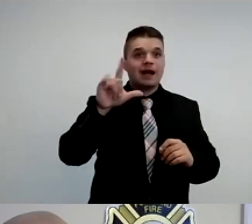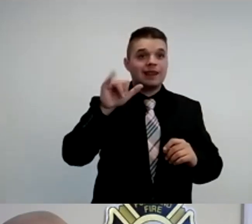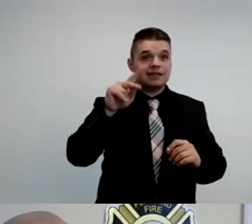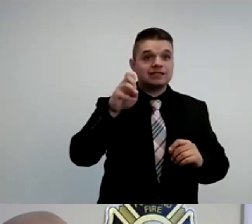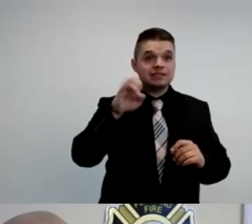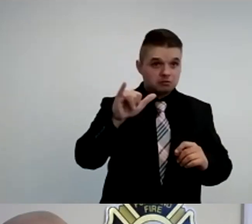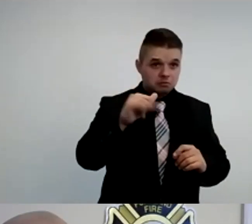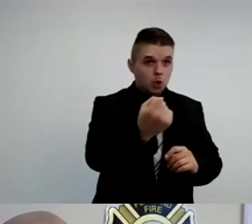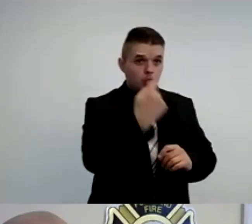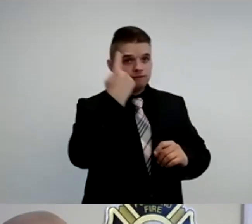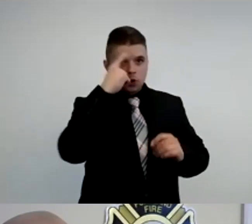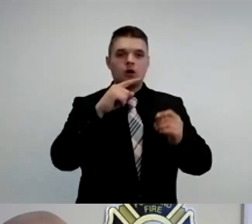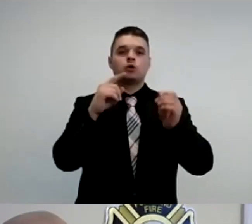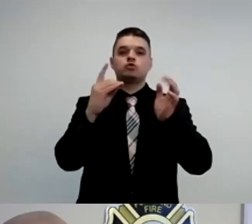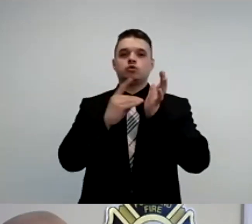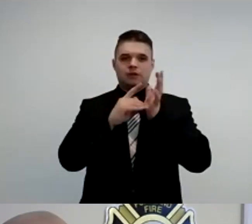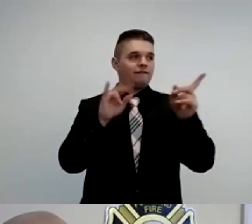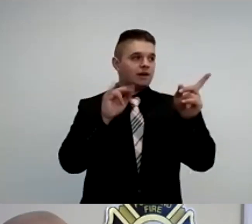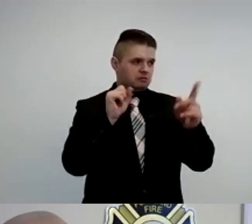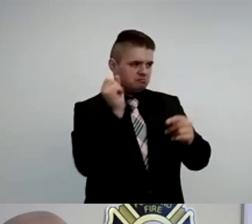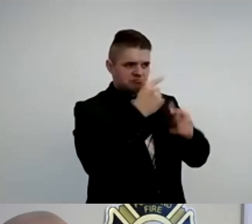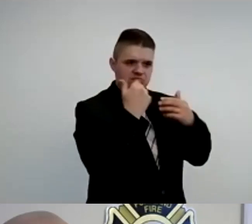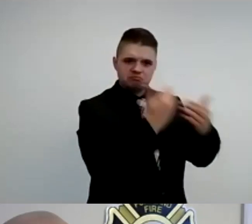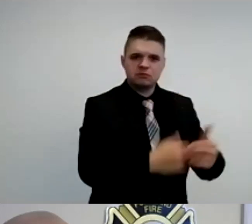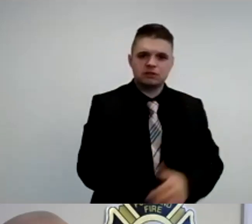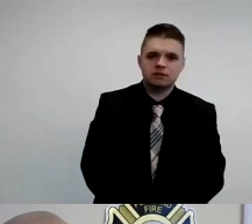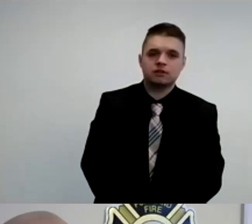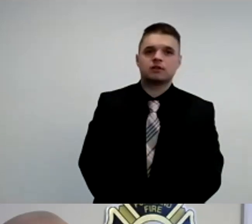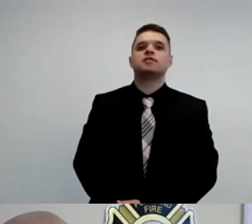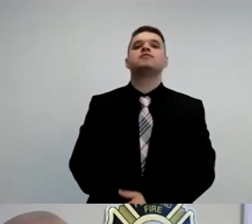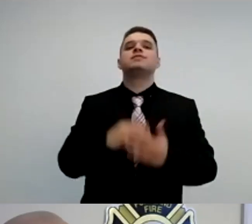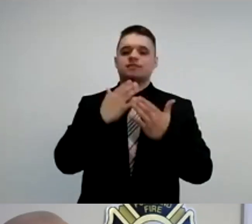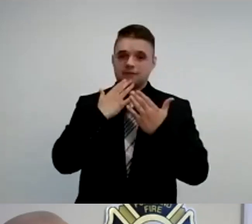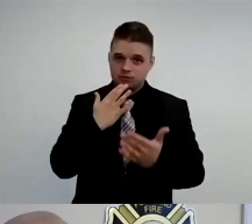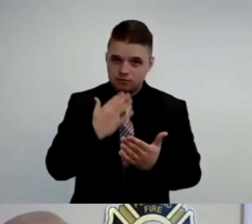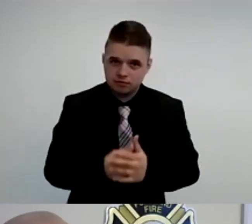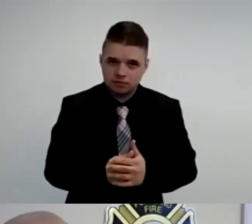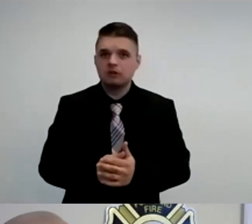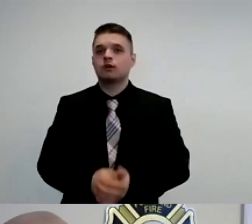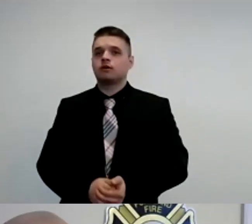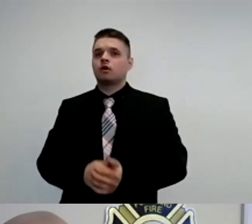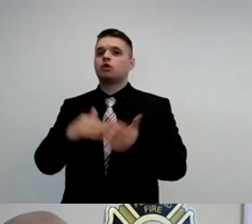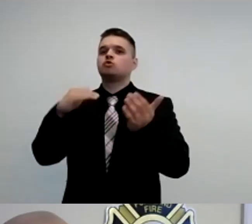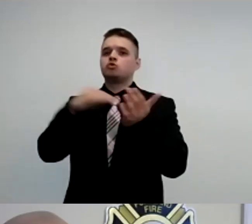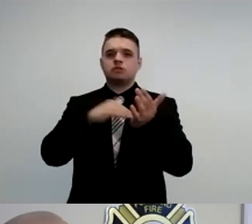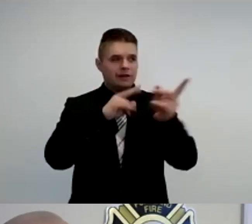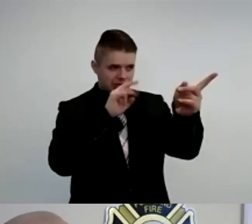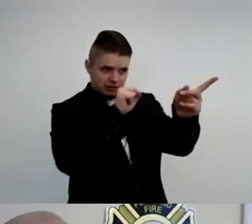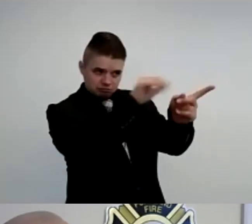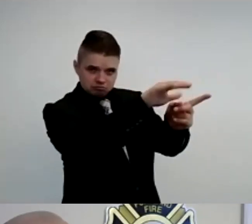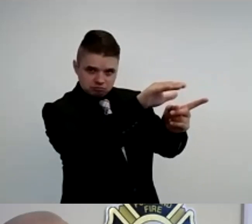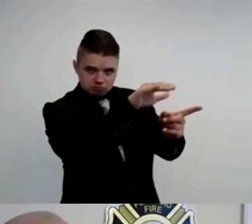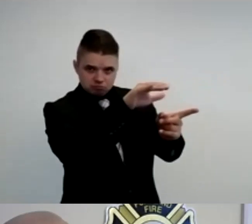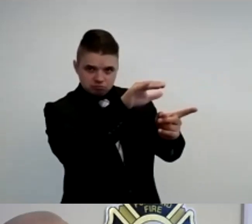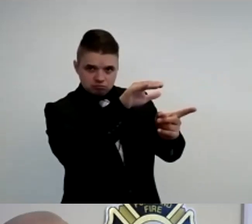Vines. Okay, Lindsay, you should be able to go ahead. Thank you. Yeah, Dr. Vines, I was just wondering, so you said, we think it's 72